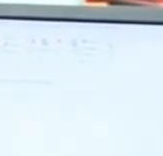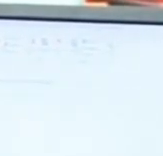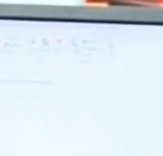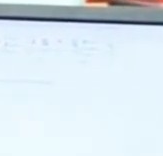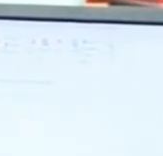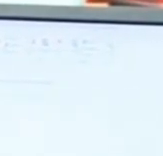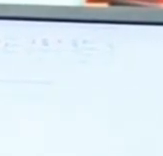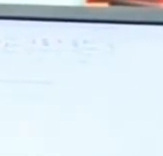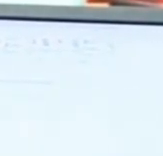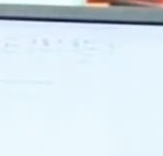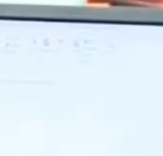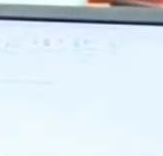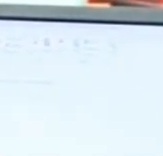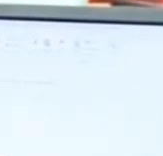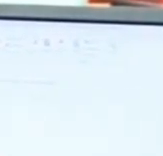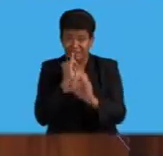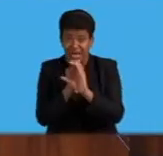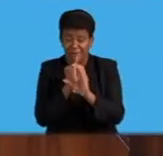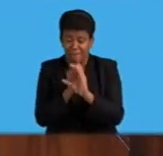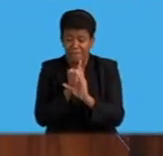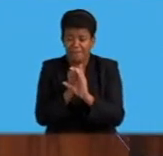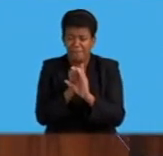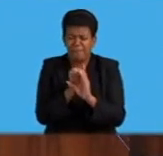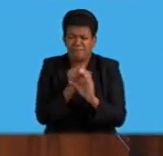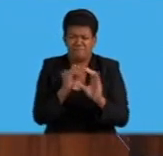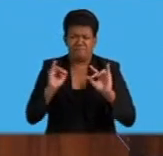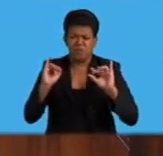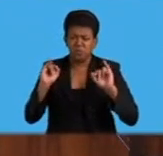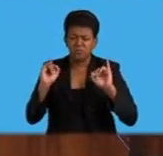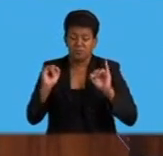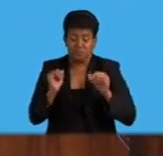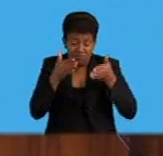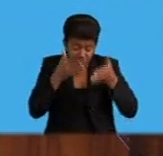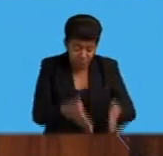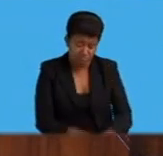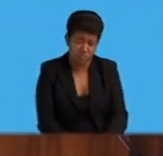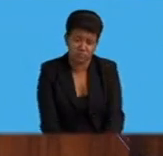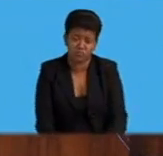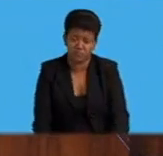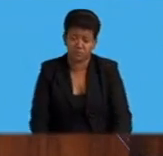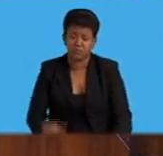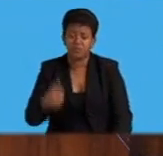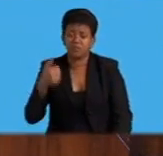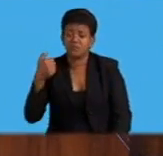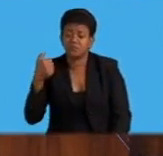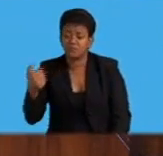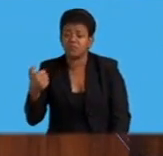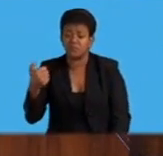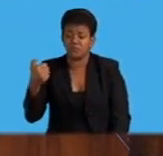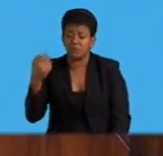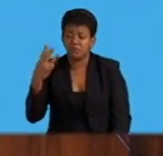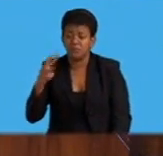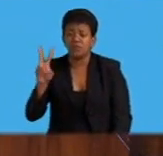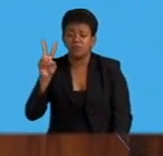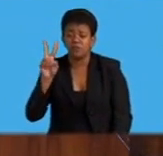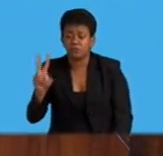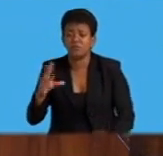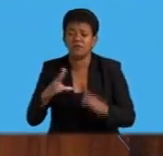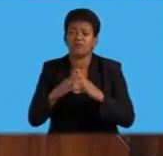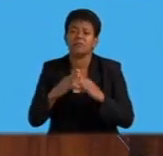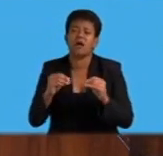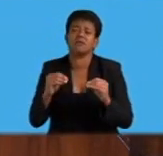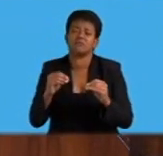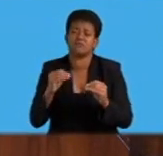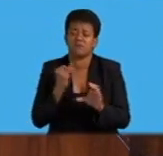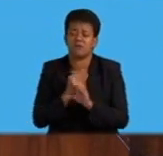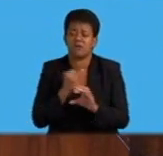1,226 criminal cases reported on child victims. 632 cases were sexual offences